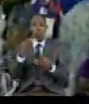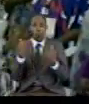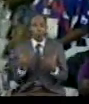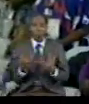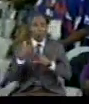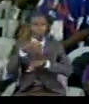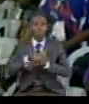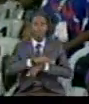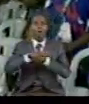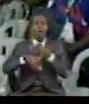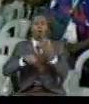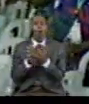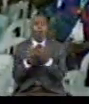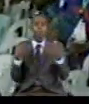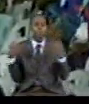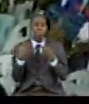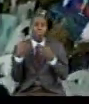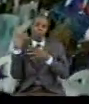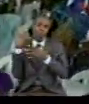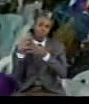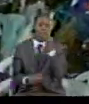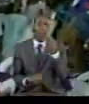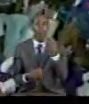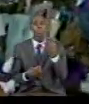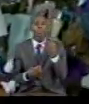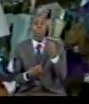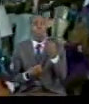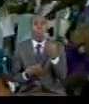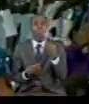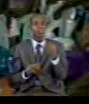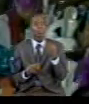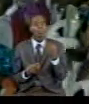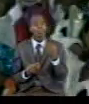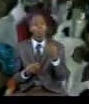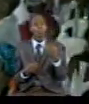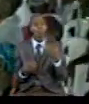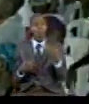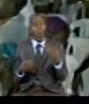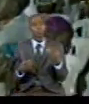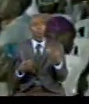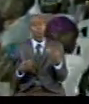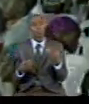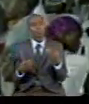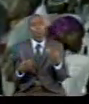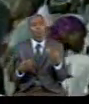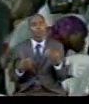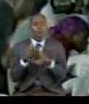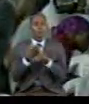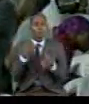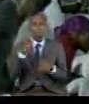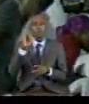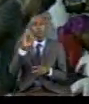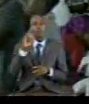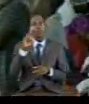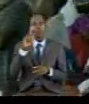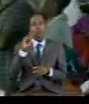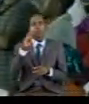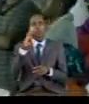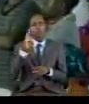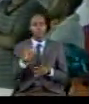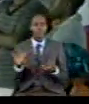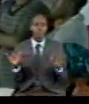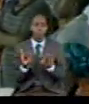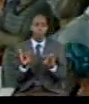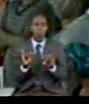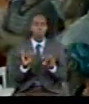the pain disappeared. The same thing from James Adachi from YouTube also. Pains in the back, pains